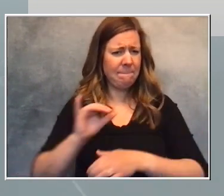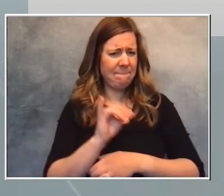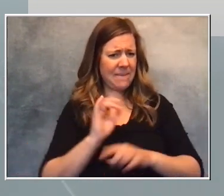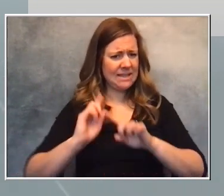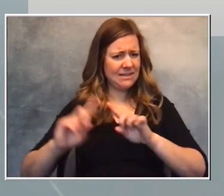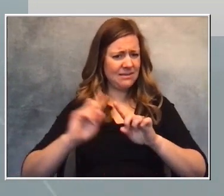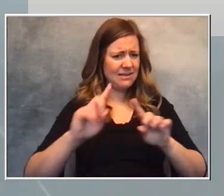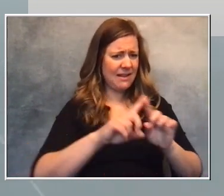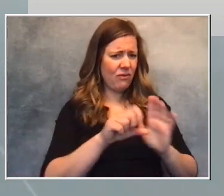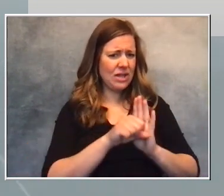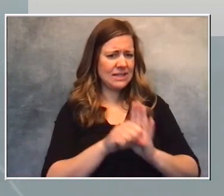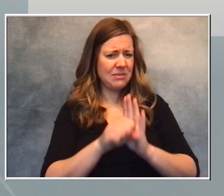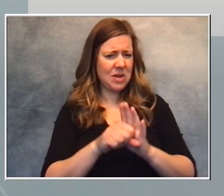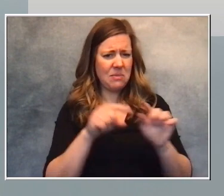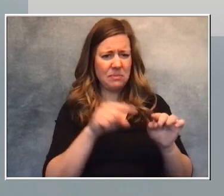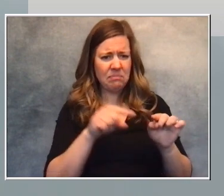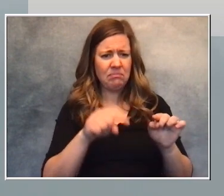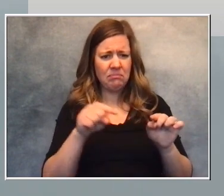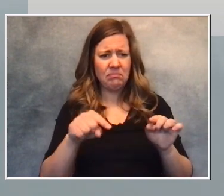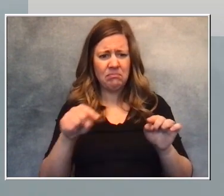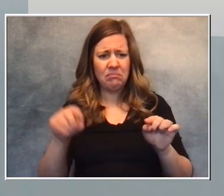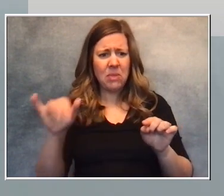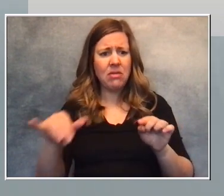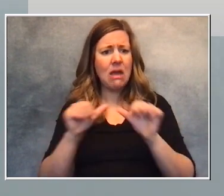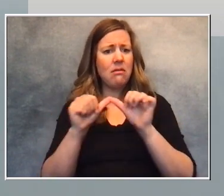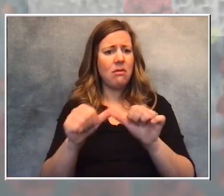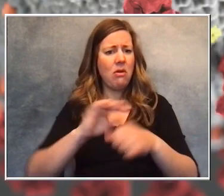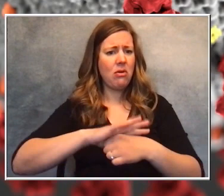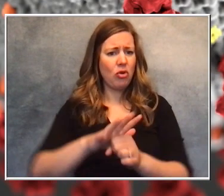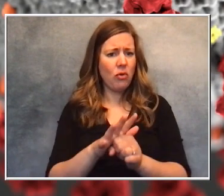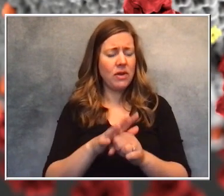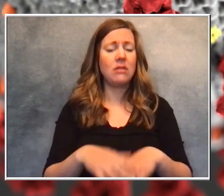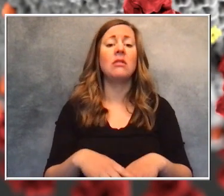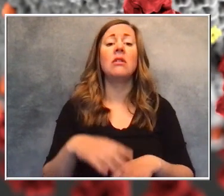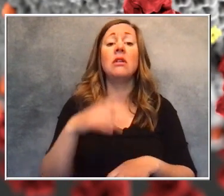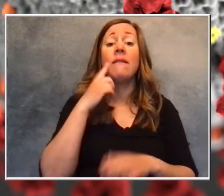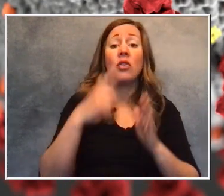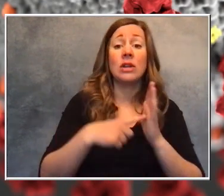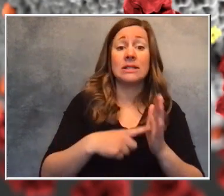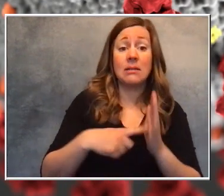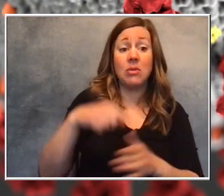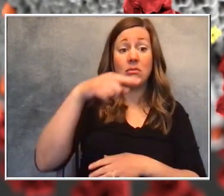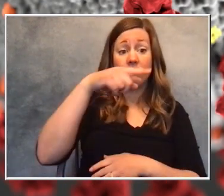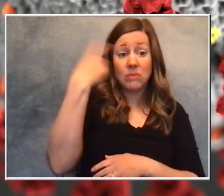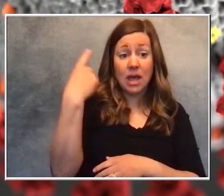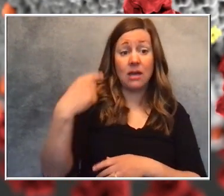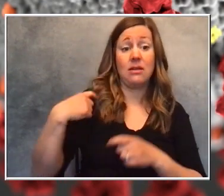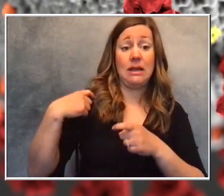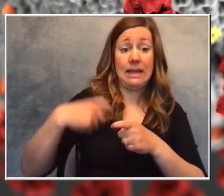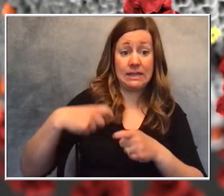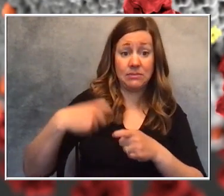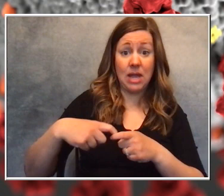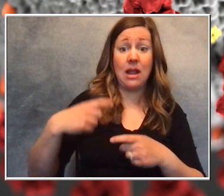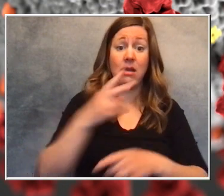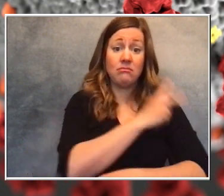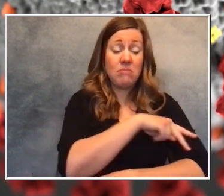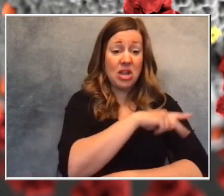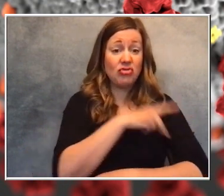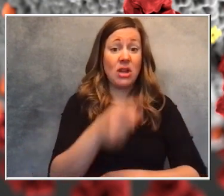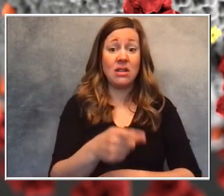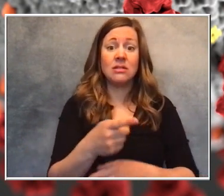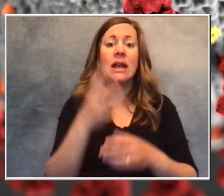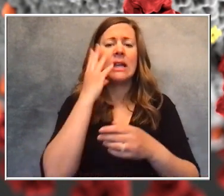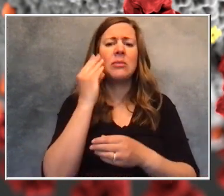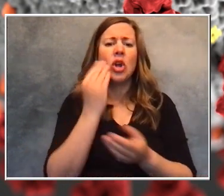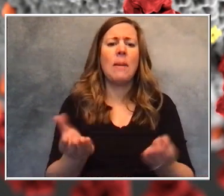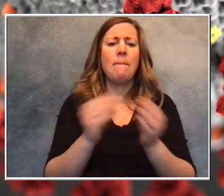associated with the syndrome of long COVID. For example, Black and Hispanic patients were more likely to experience conditions associated with the circulatory or